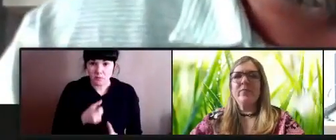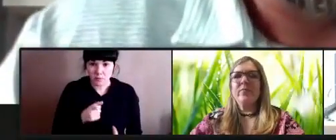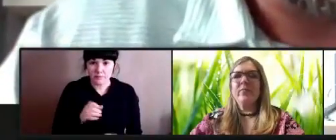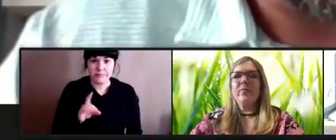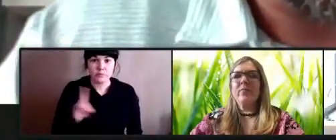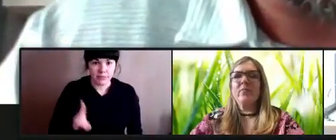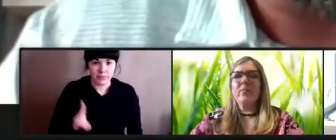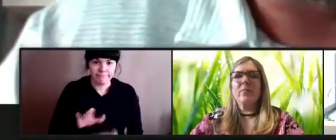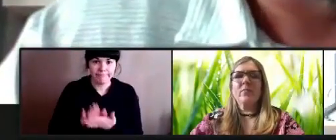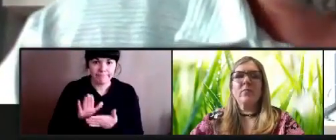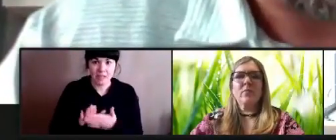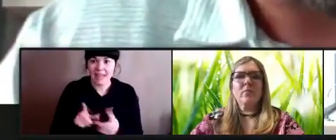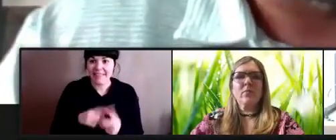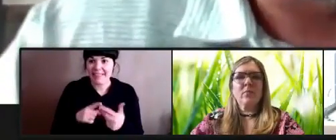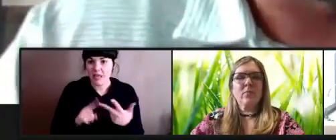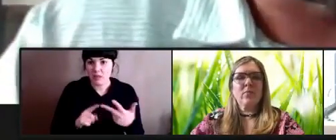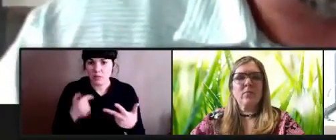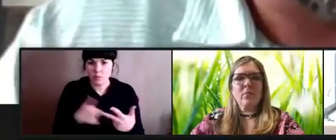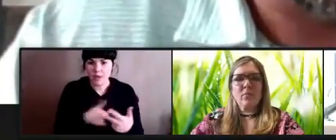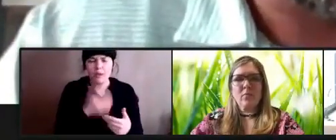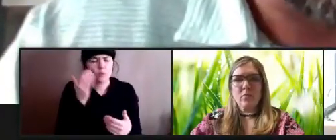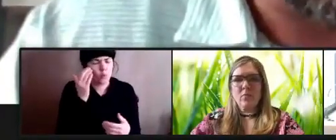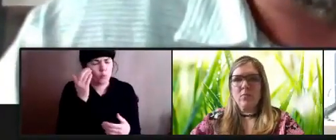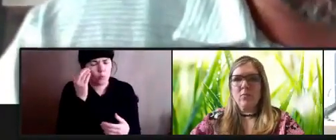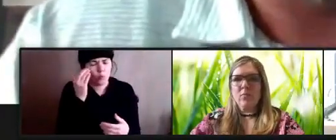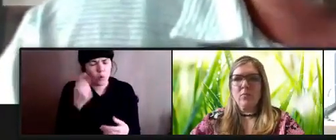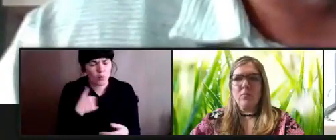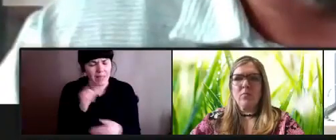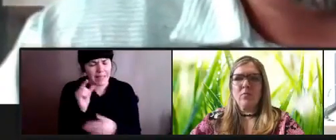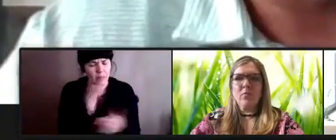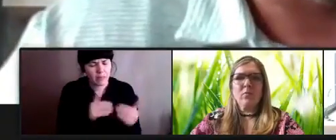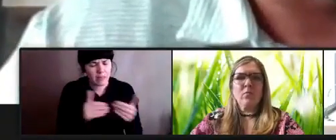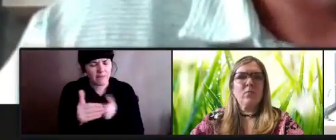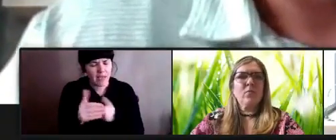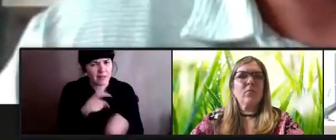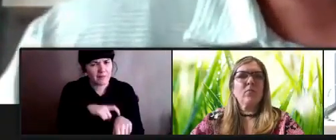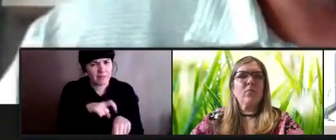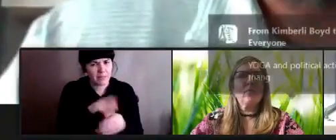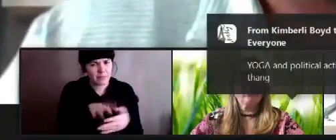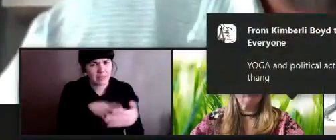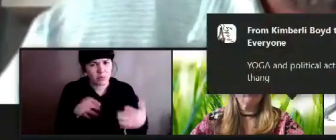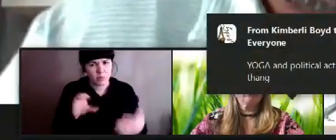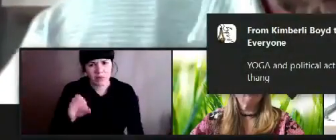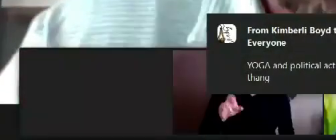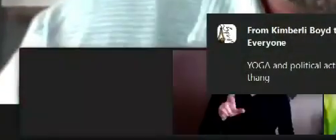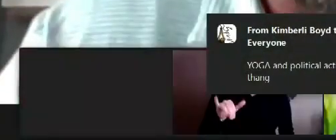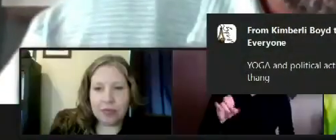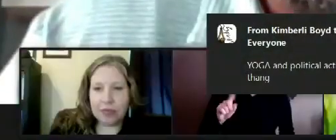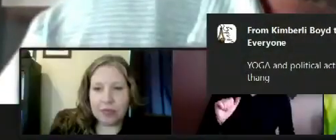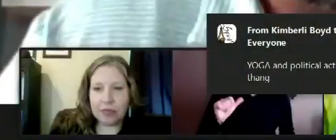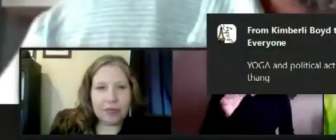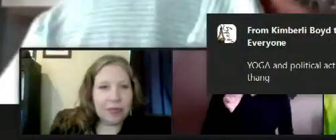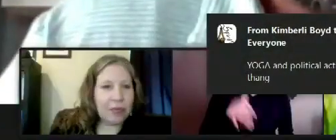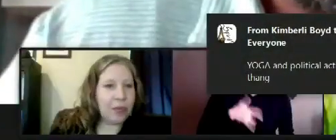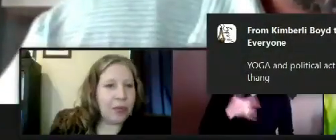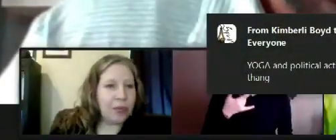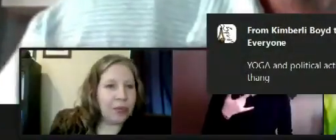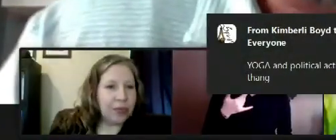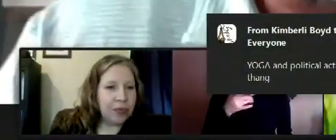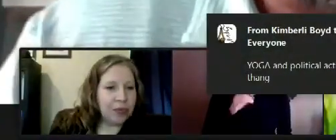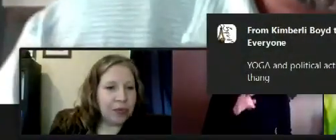ahead of schedule. And I know Crystal is not feeling the best. So We expect to have